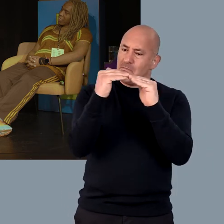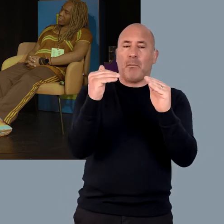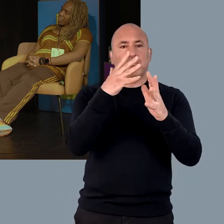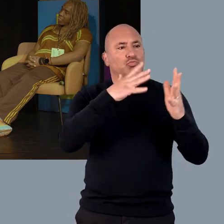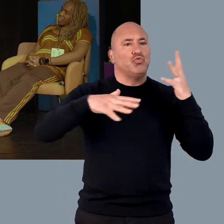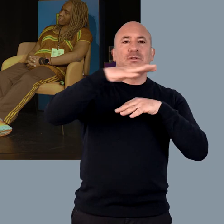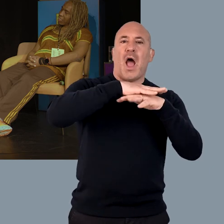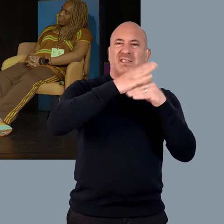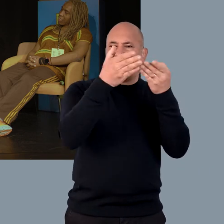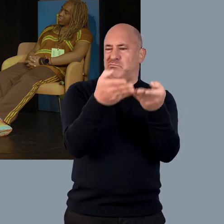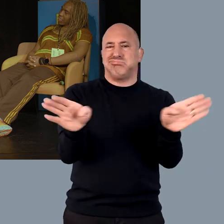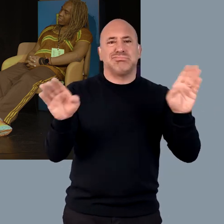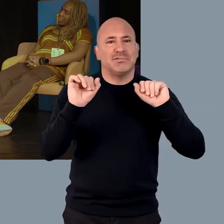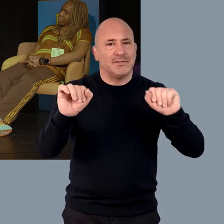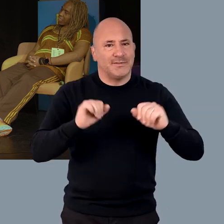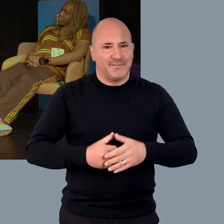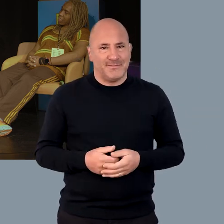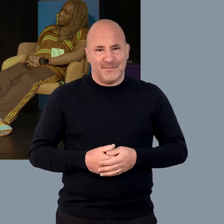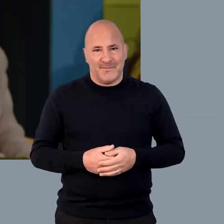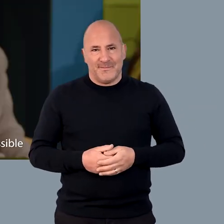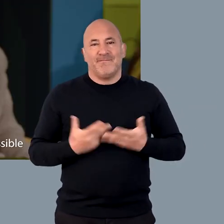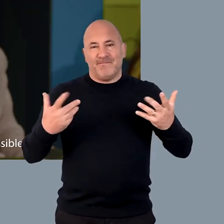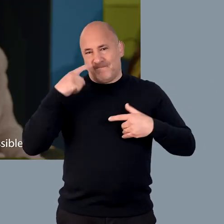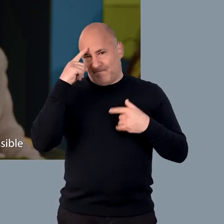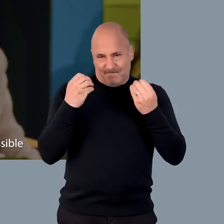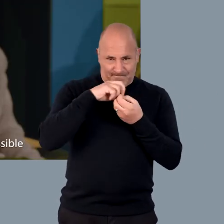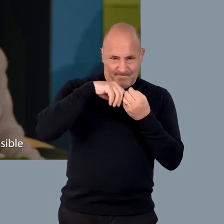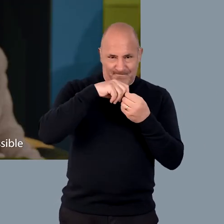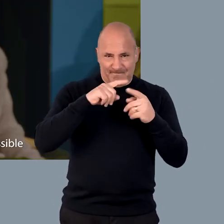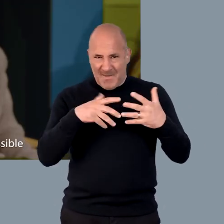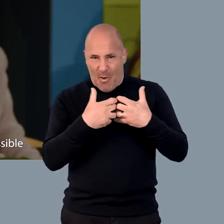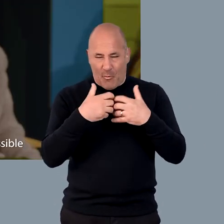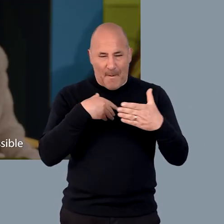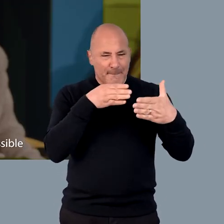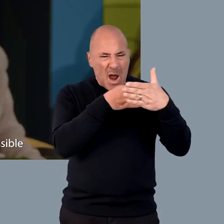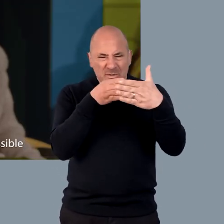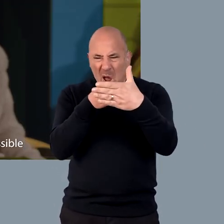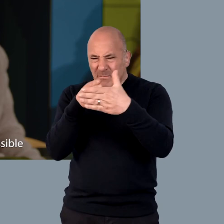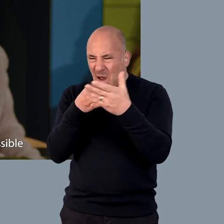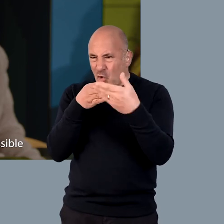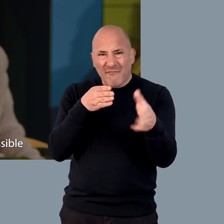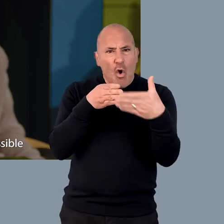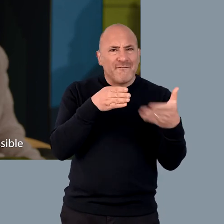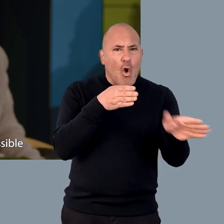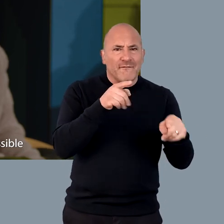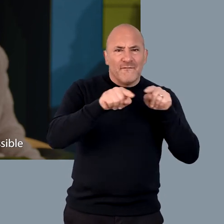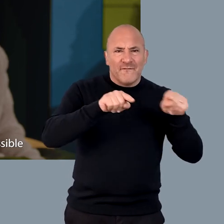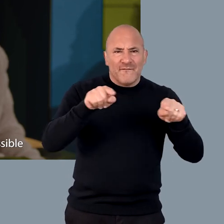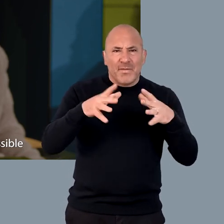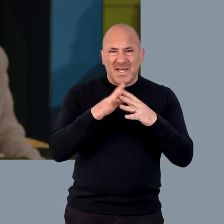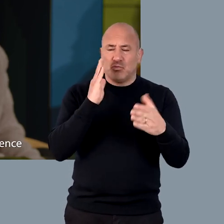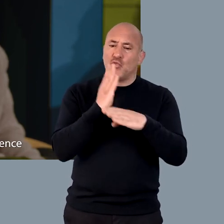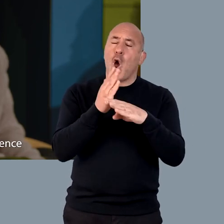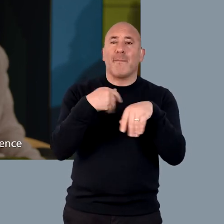represent the diversity of society. So we're developing different ways to remove barriers and to make work